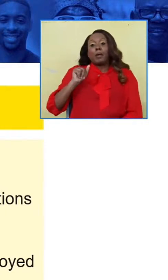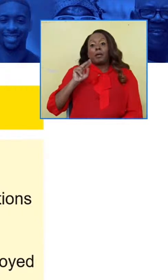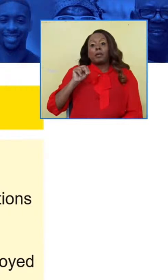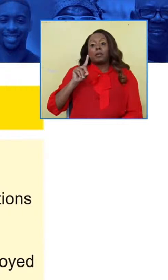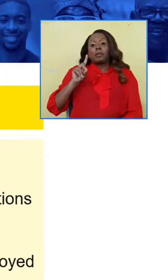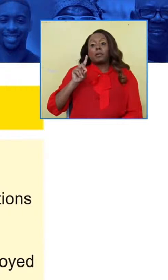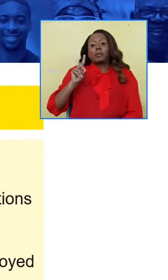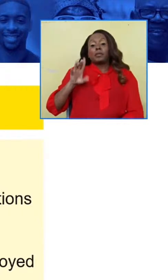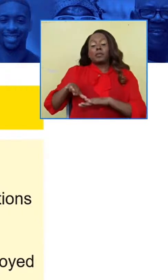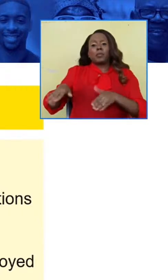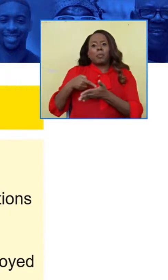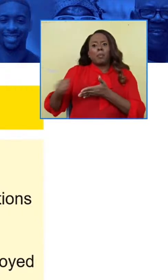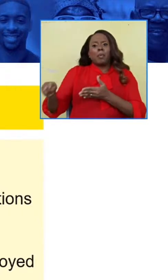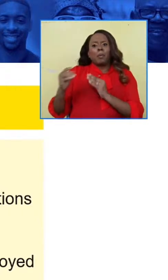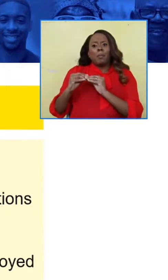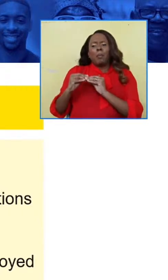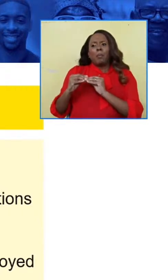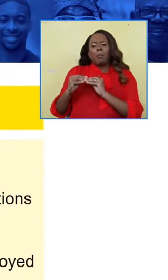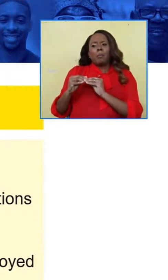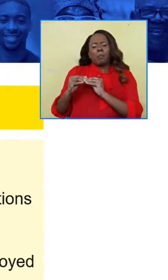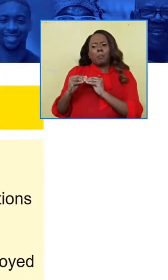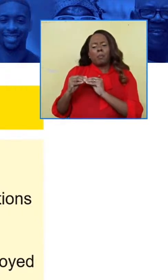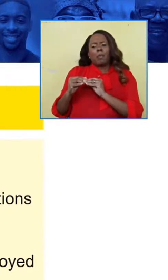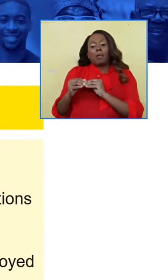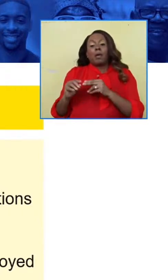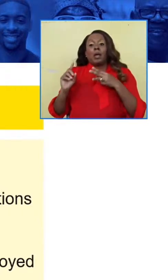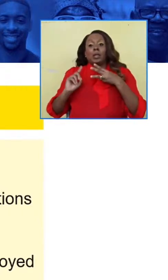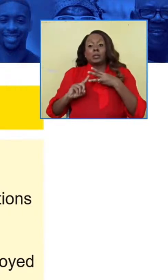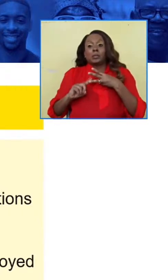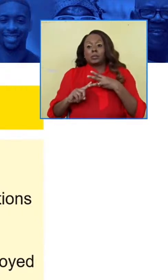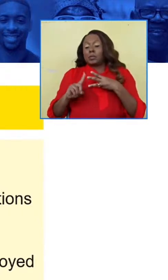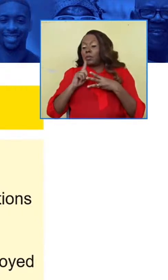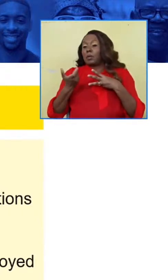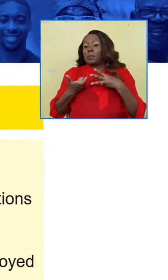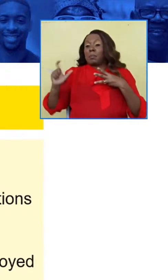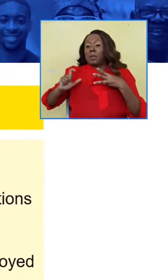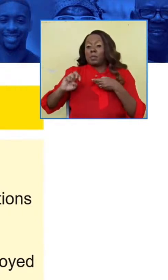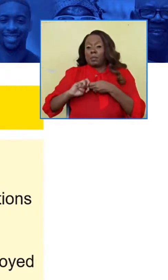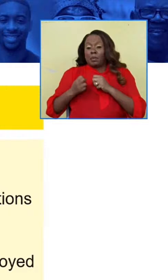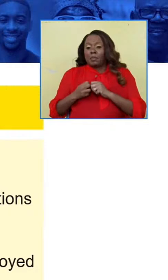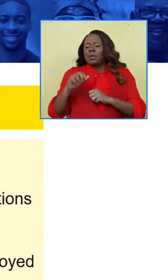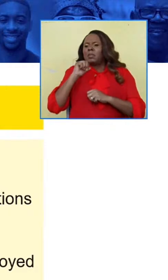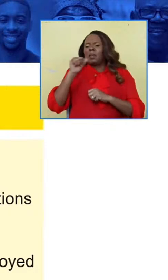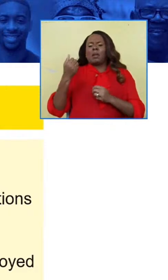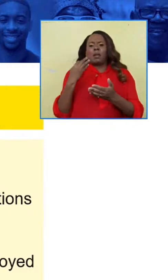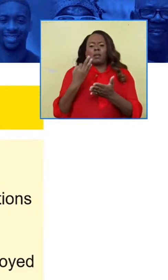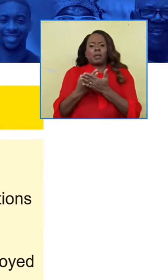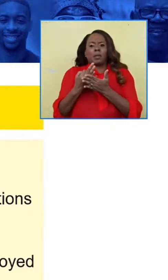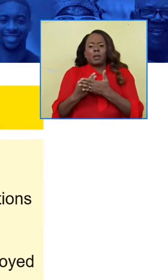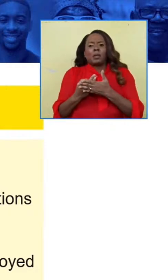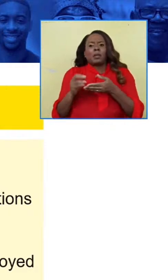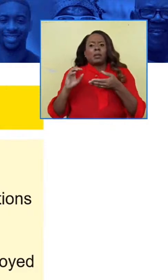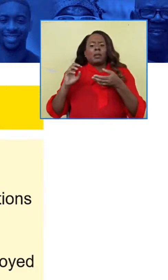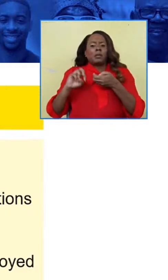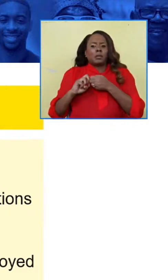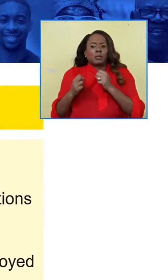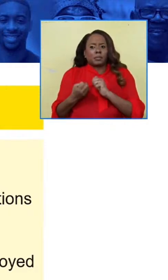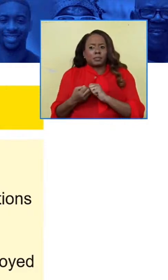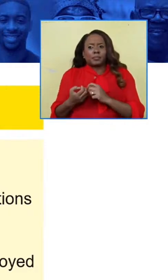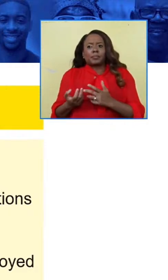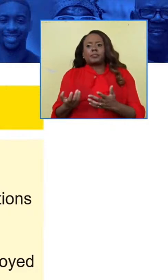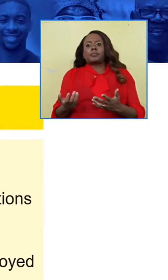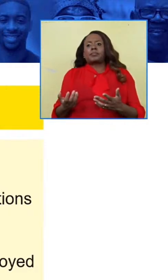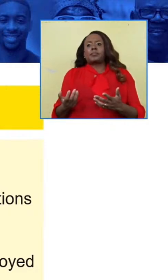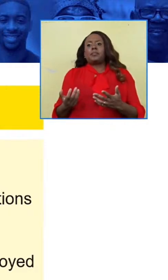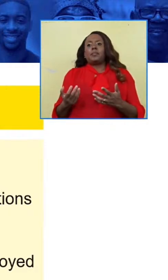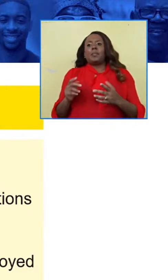what's available today. And the third one, which is really a huge problem, not a financial problem for the fund, but a real